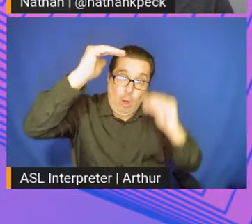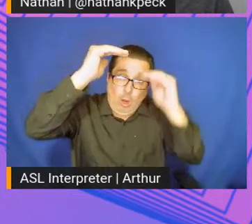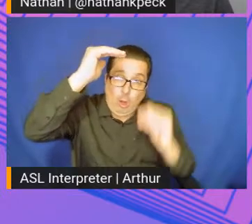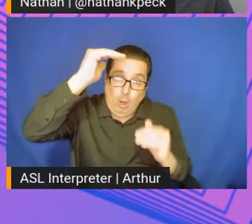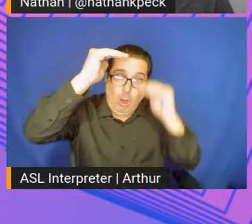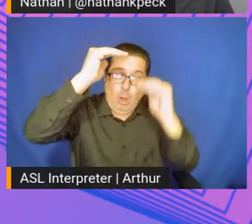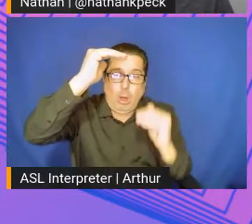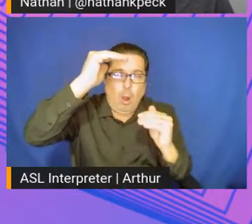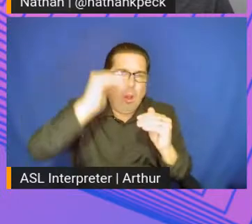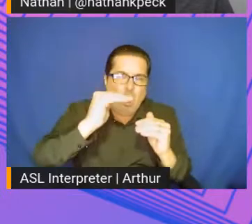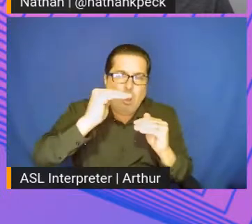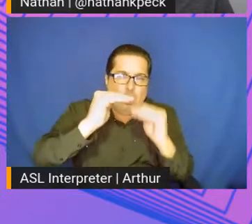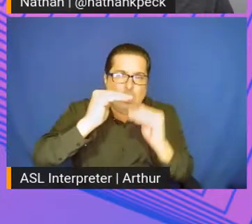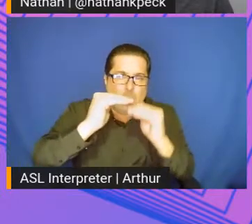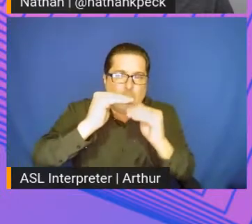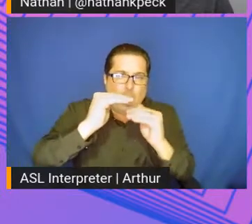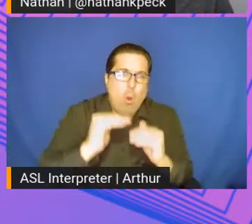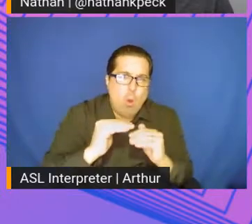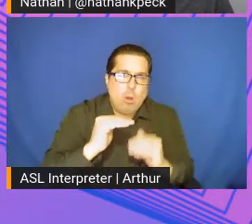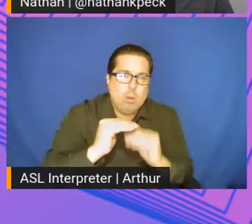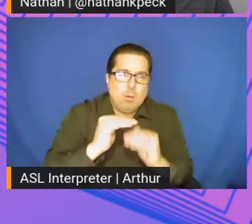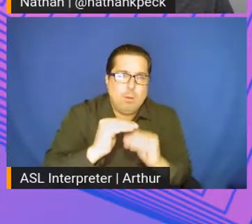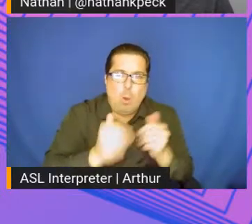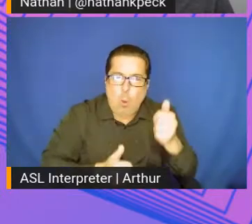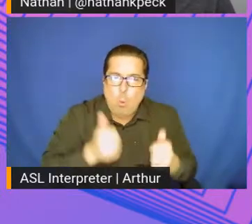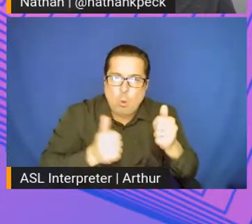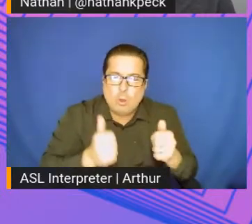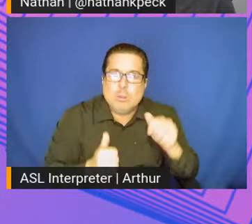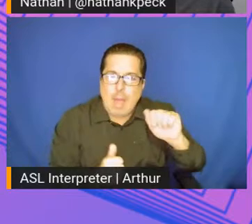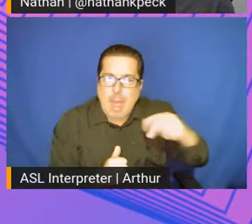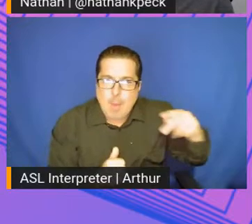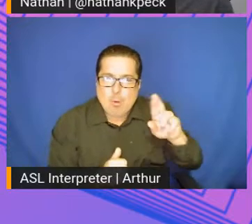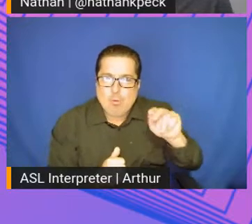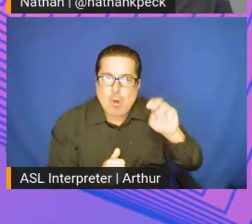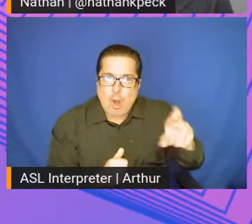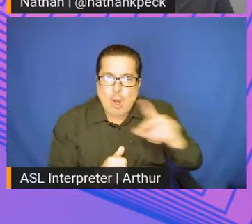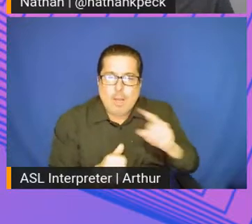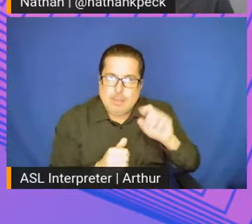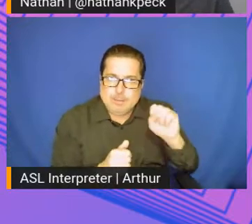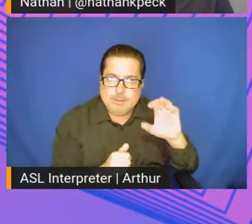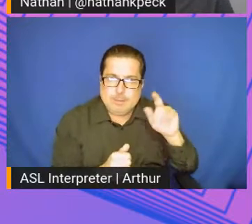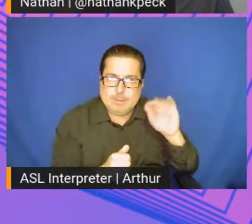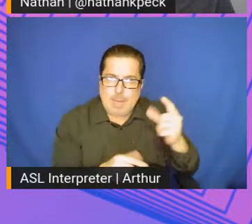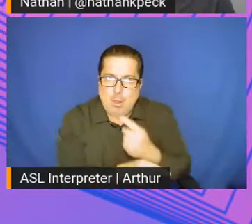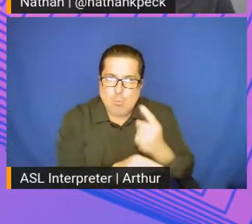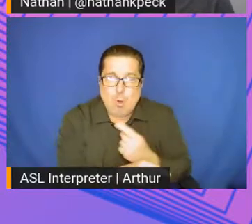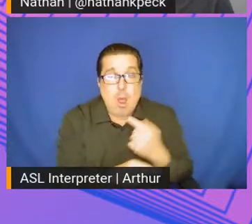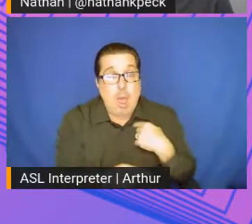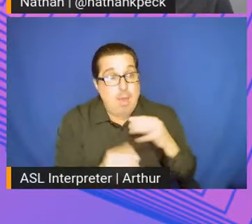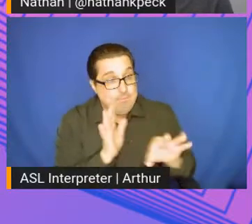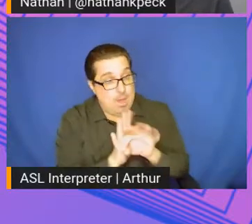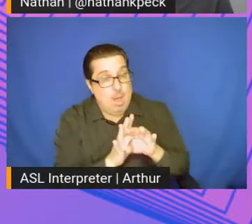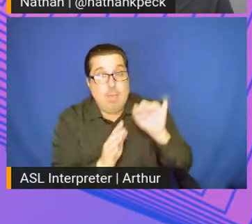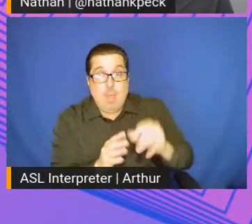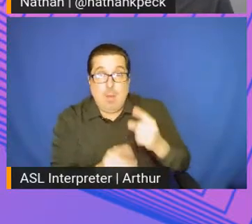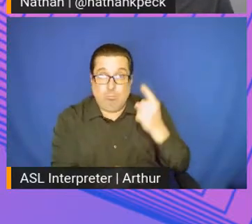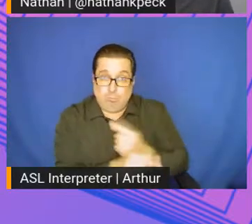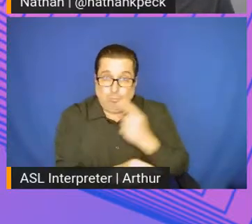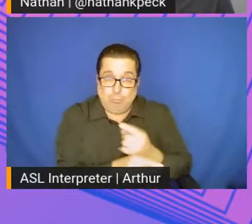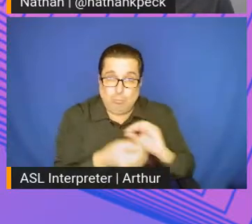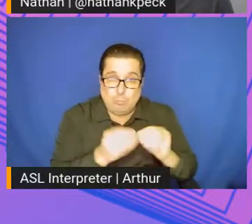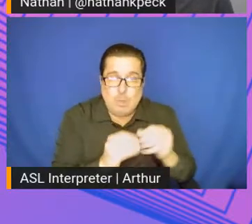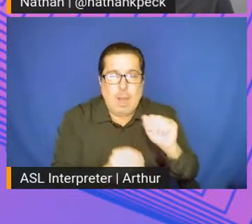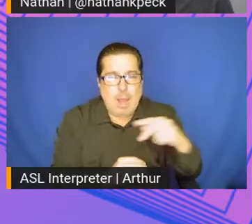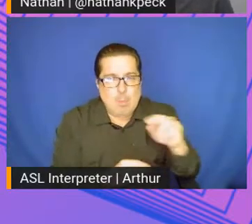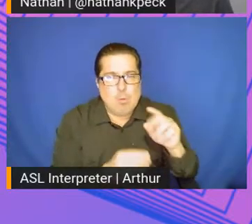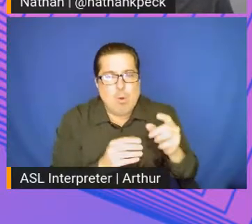right balance point where App Runner is scaling properly. But once I find that magic number, App Runner is going to be managing the